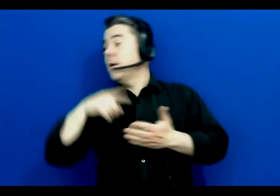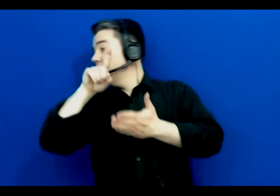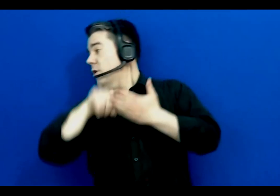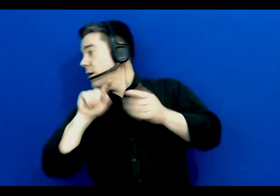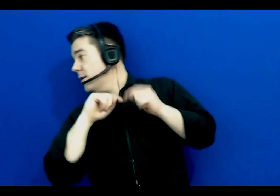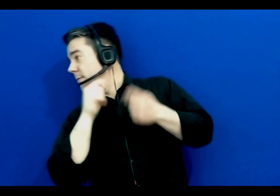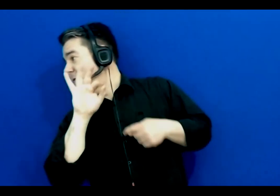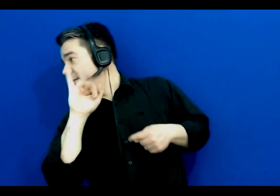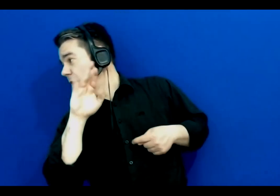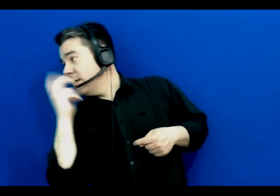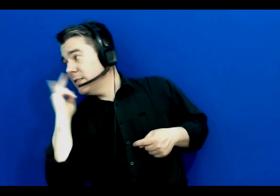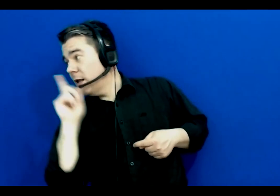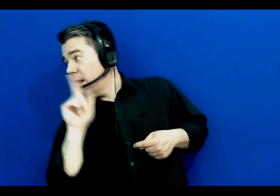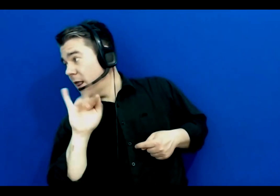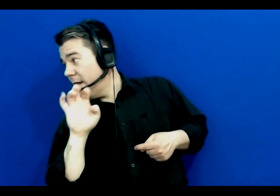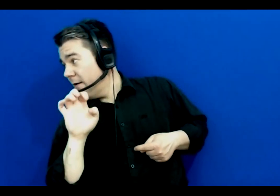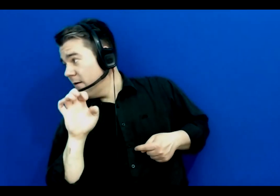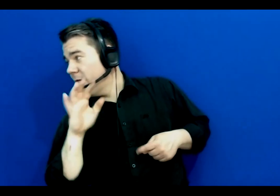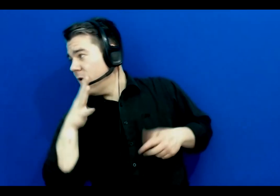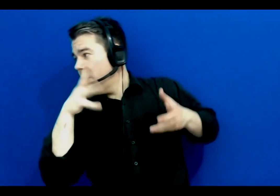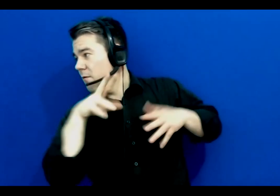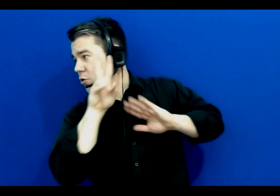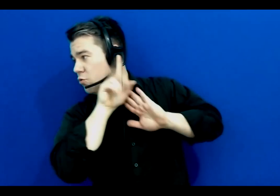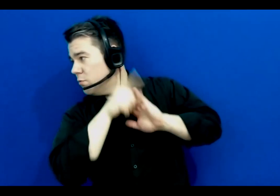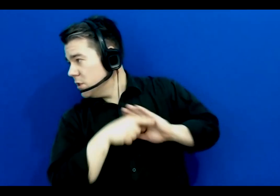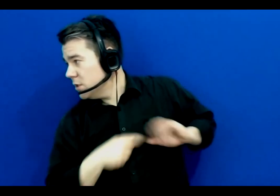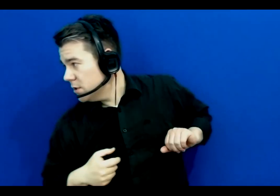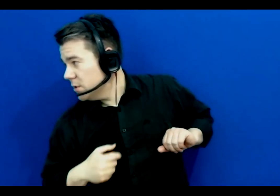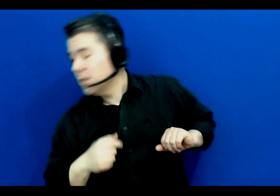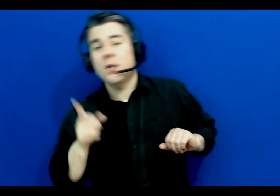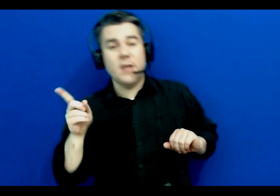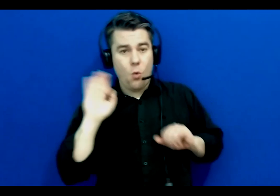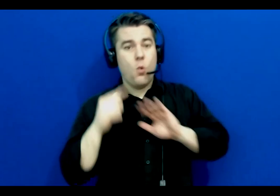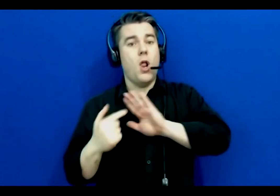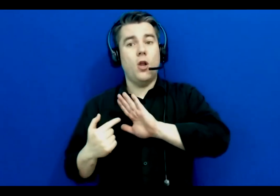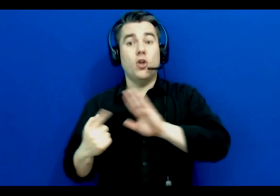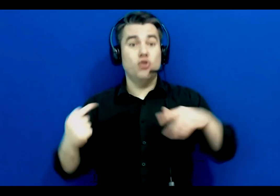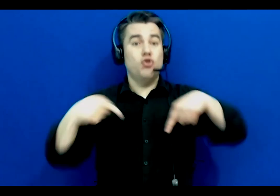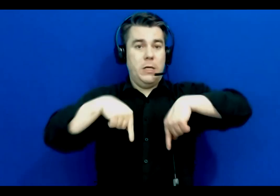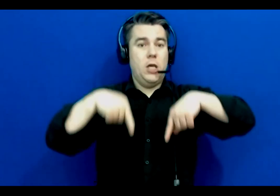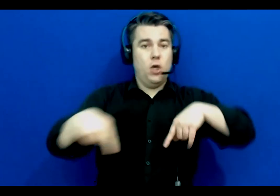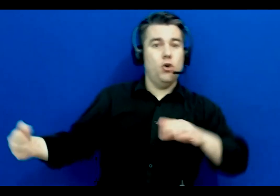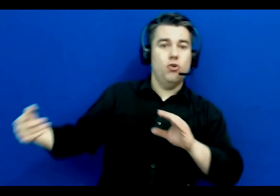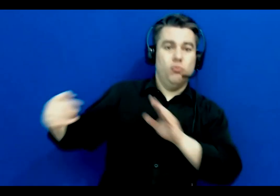Teamfire here and see if they are live. We've got about 2 minutes and they're going to show up here.